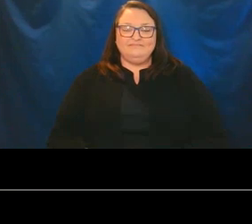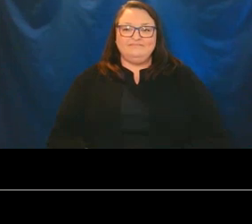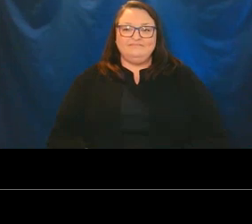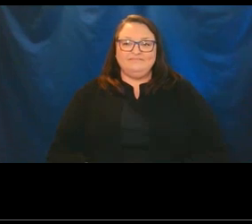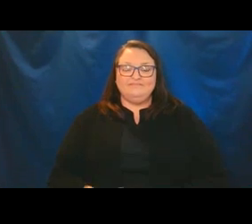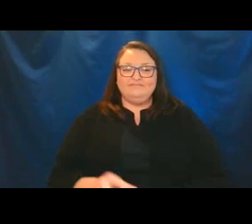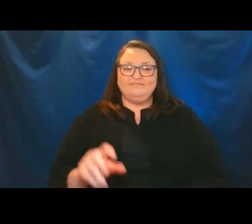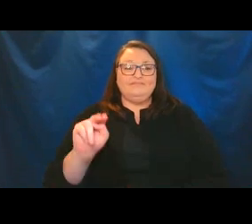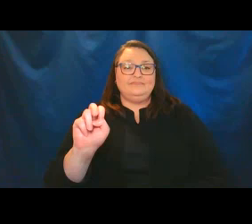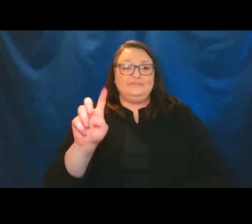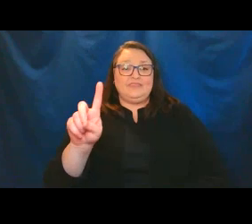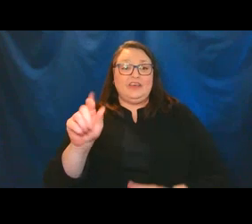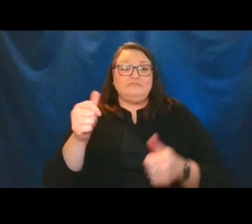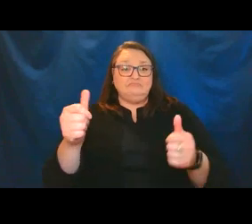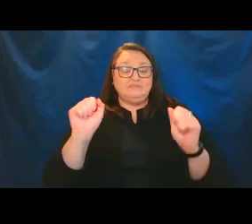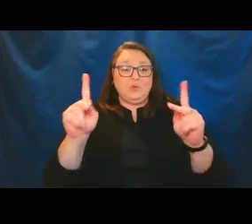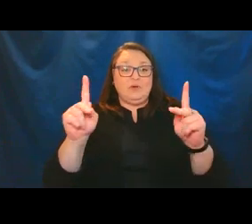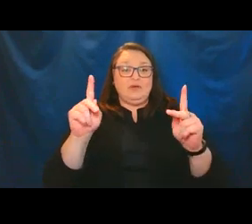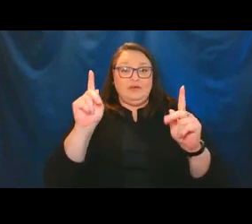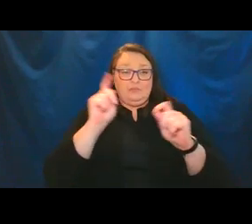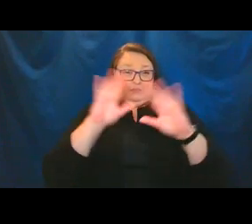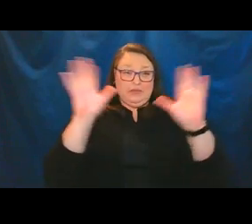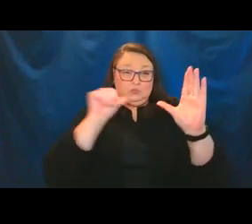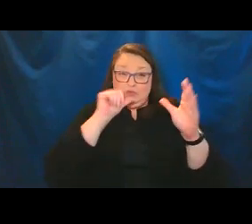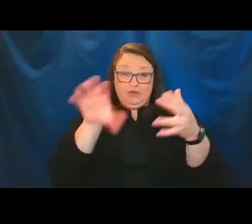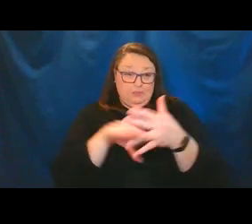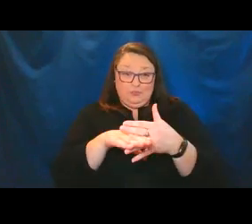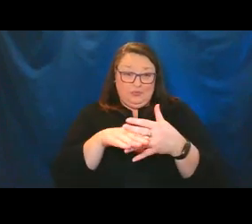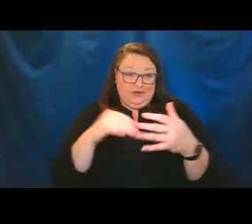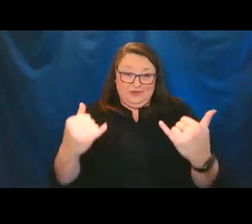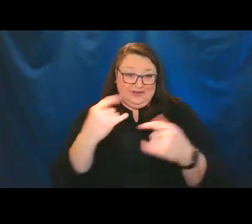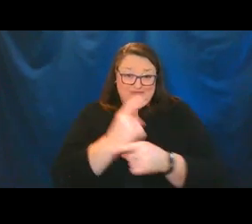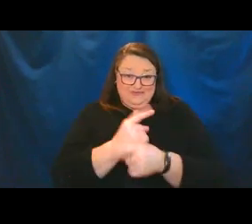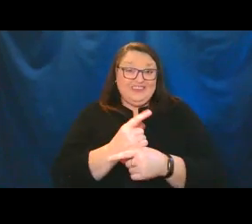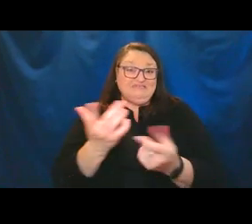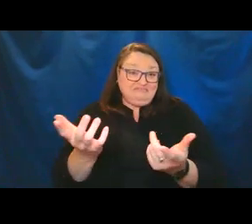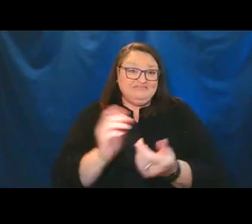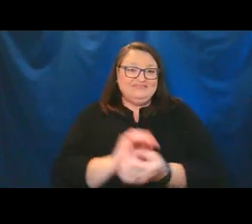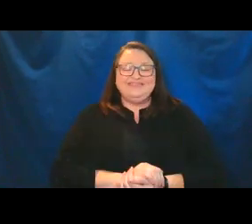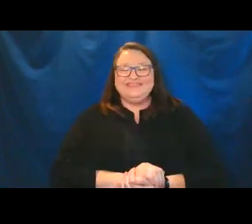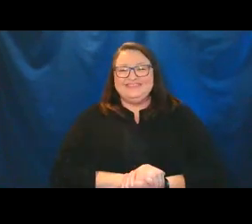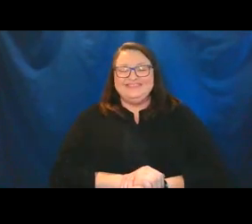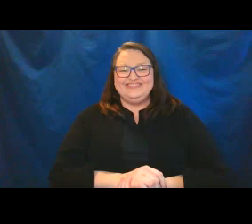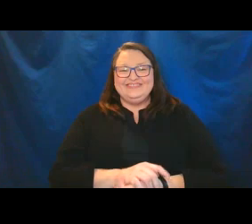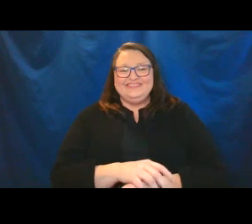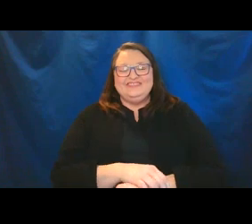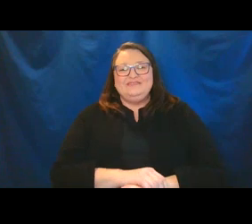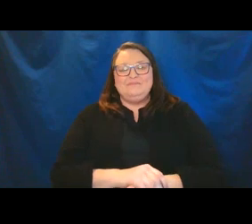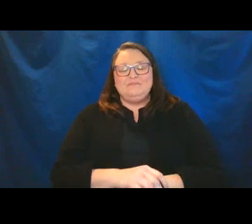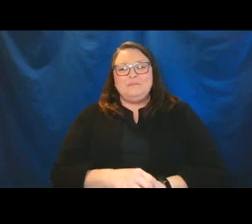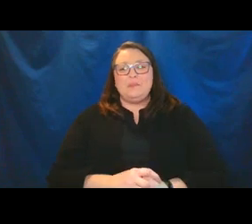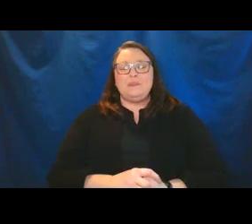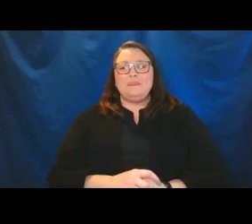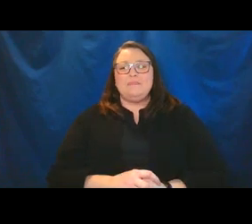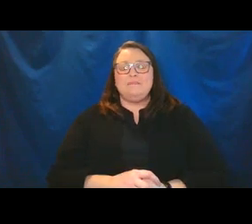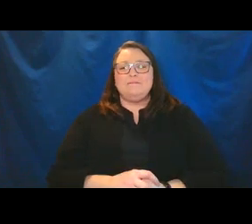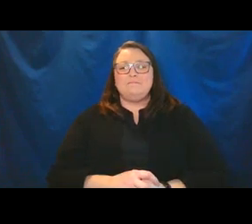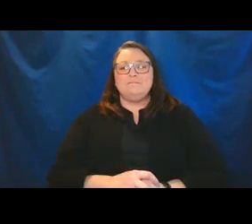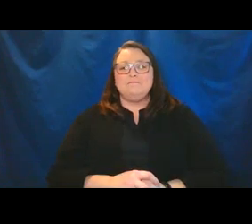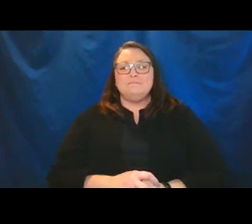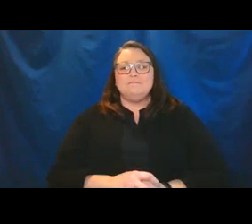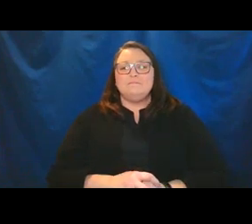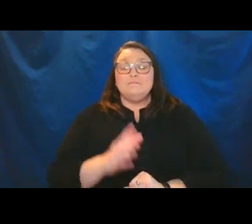Okay, well, I'm imagining we are not taking a break right now. And I